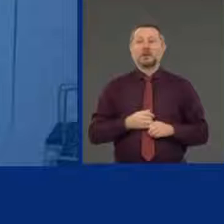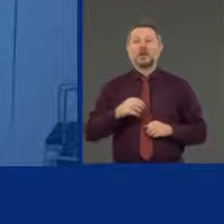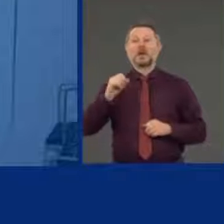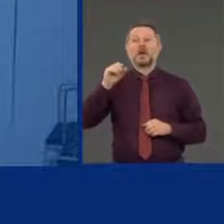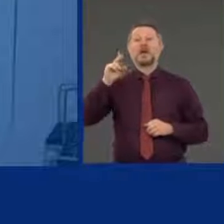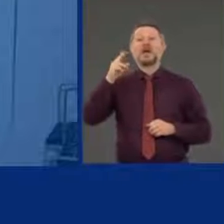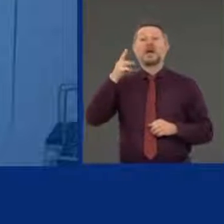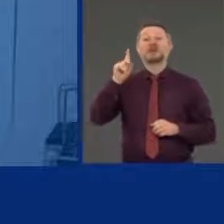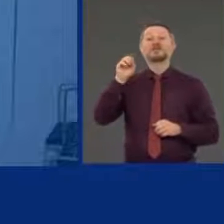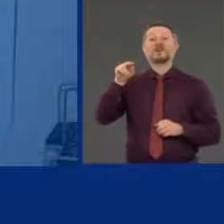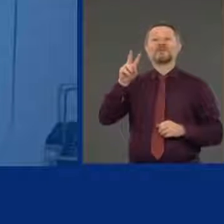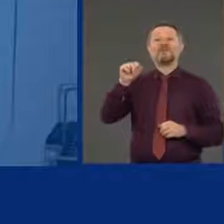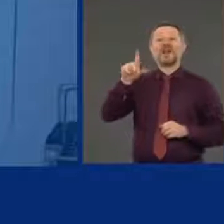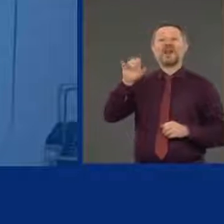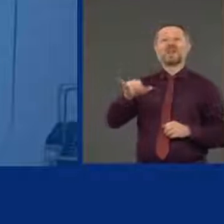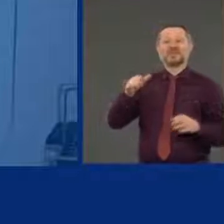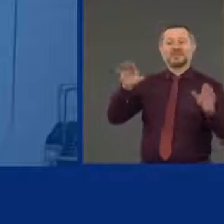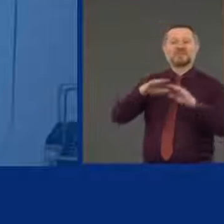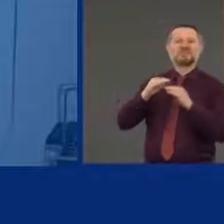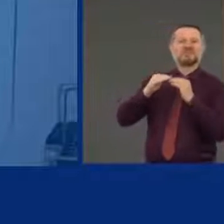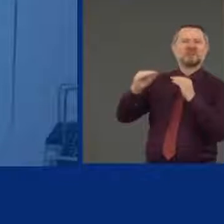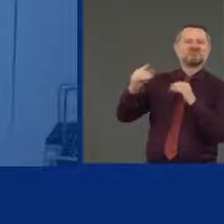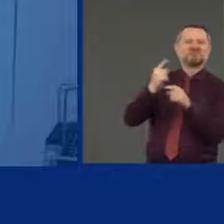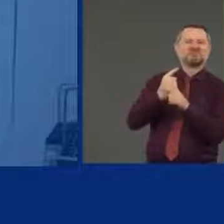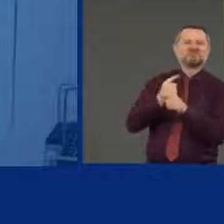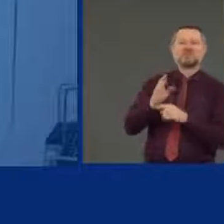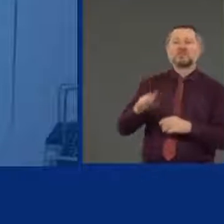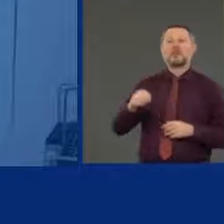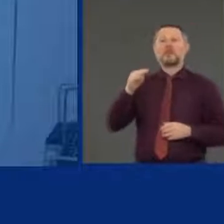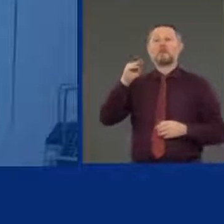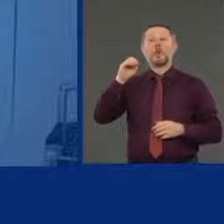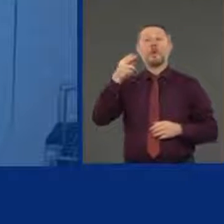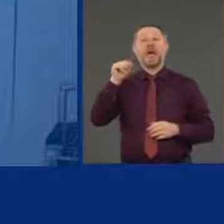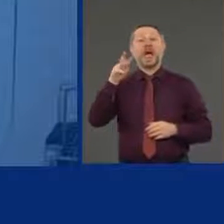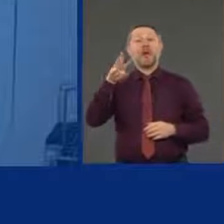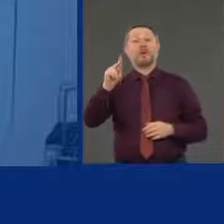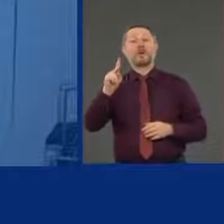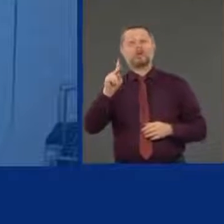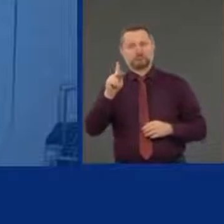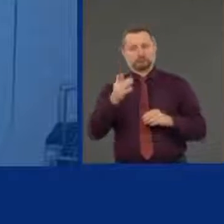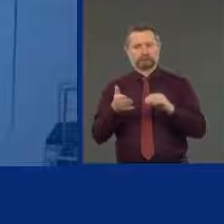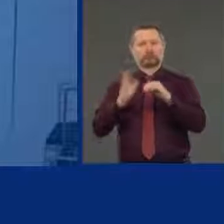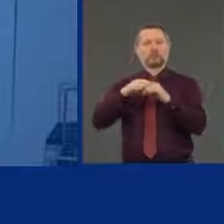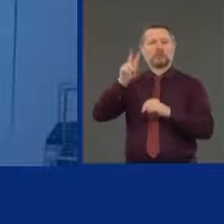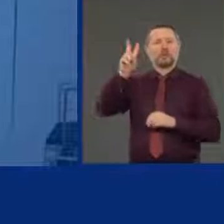Valley, basically flat. Mohawk Valley has gone up 2.8%.